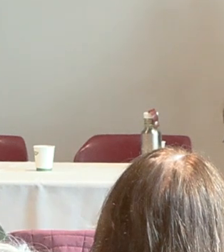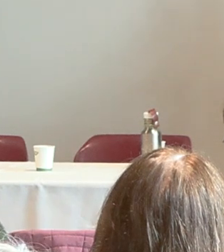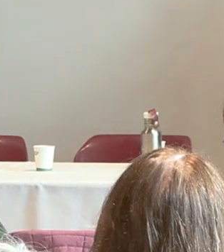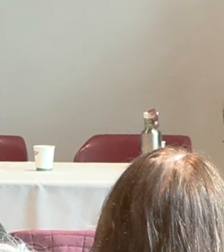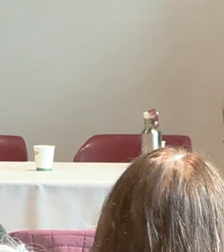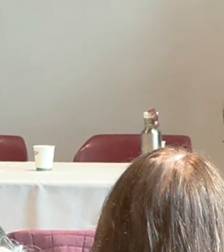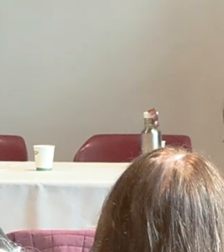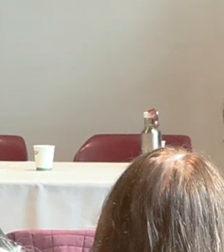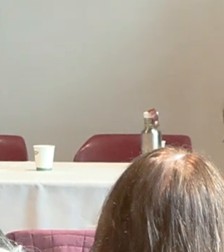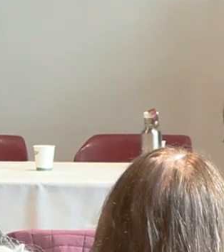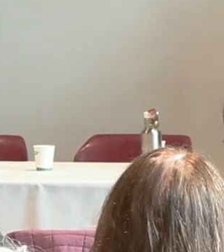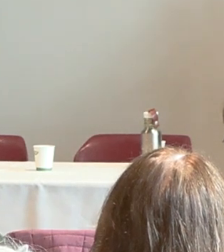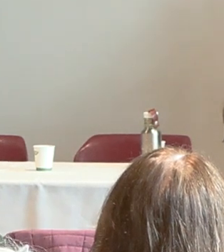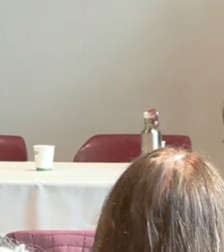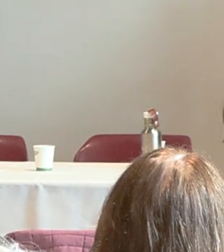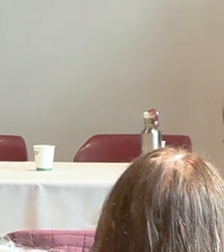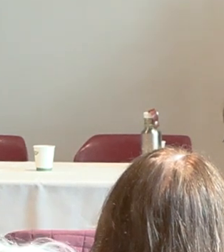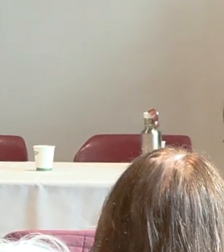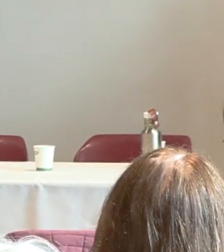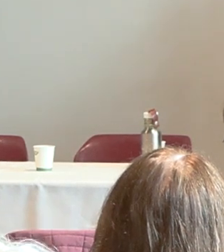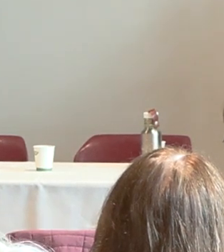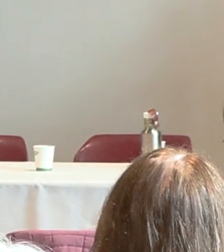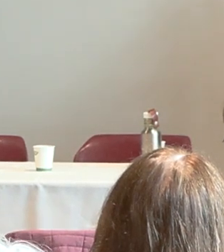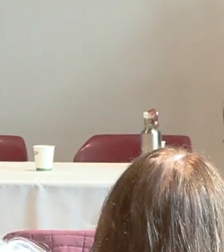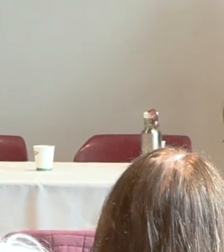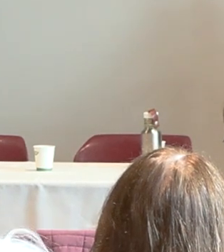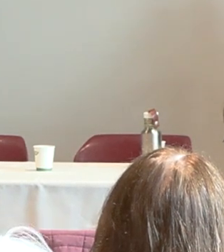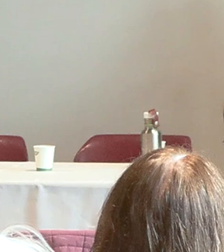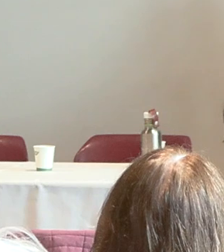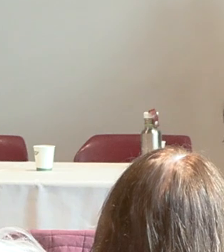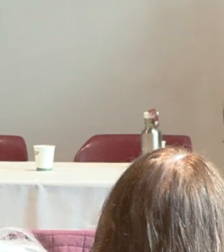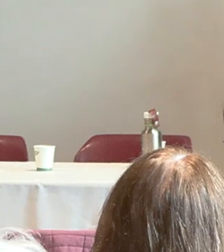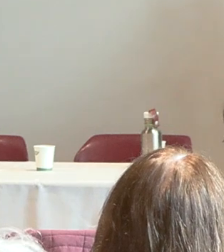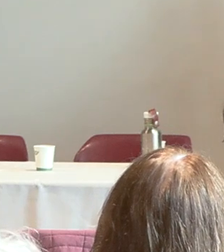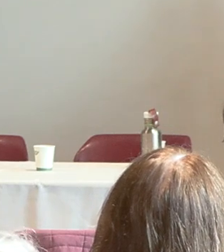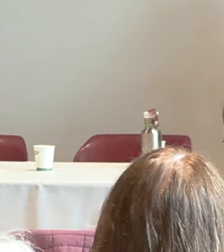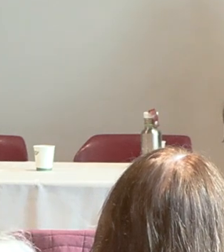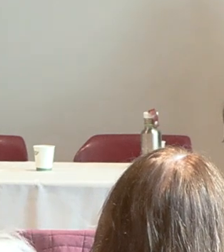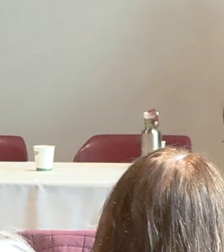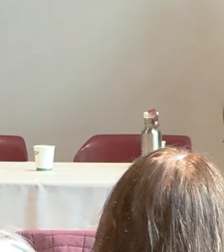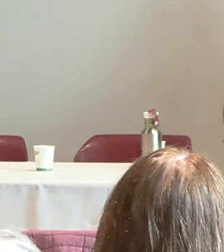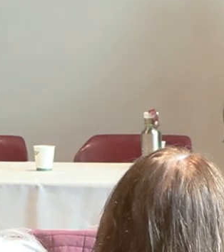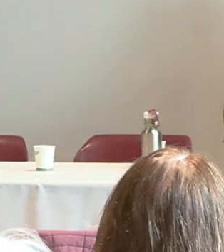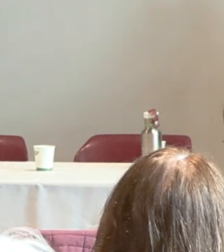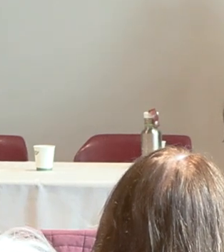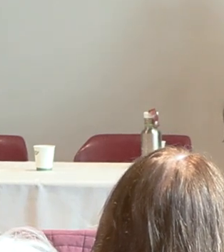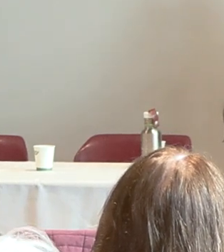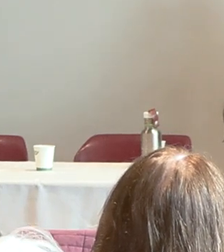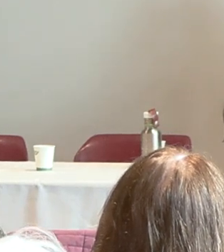10, after their birth parents, Ethel and Julius Rosenberg, were executed. Abel was